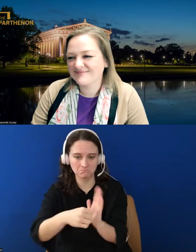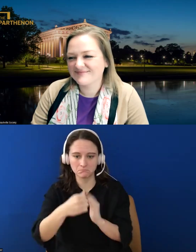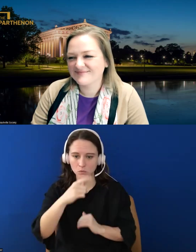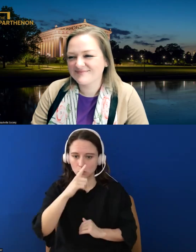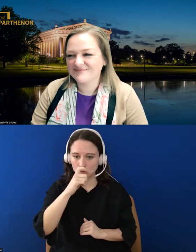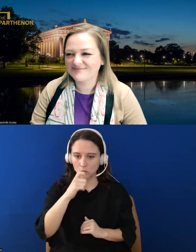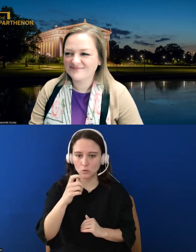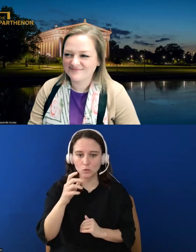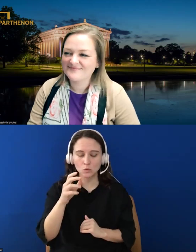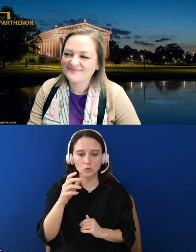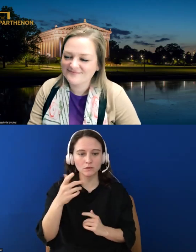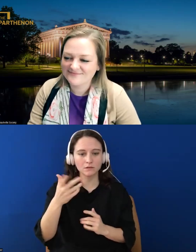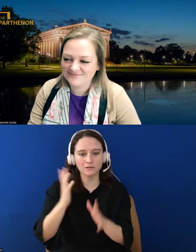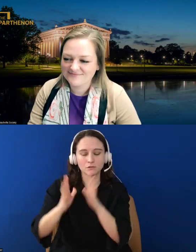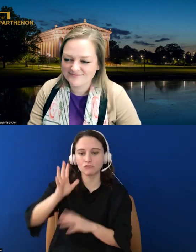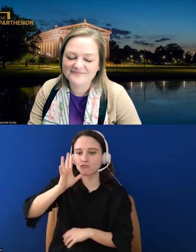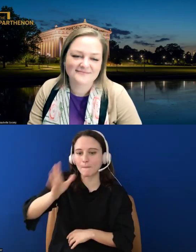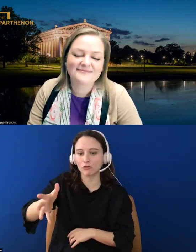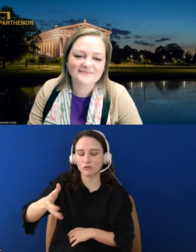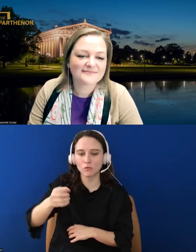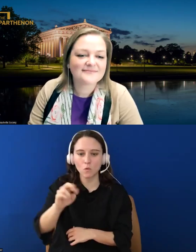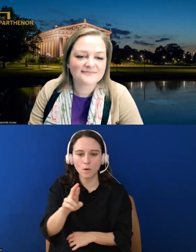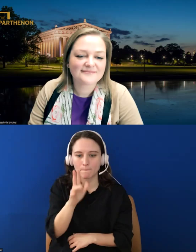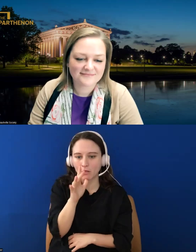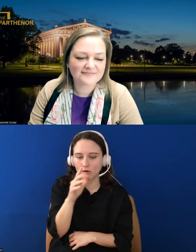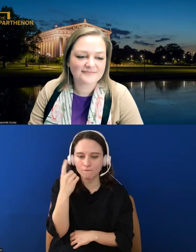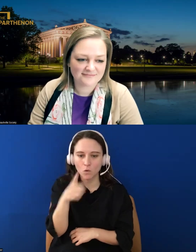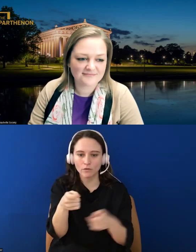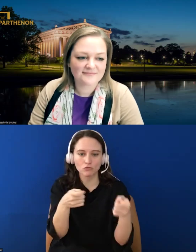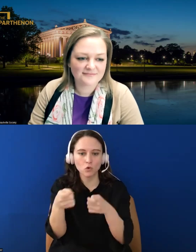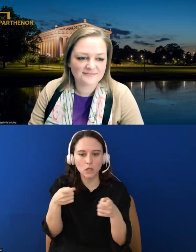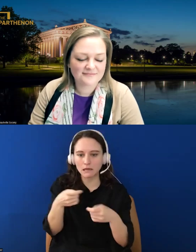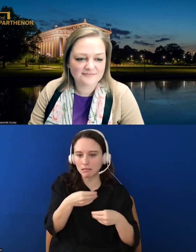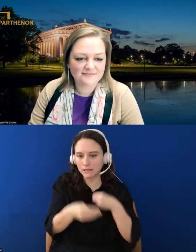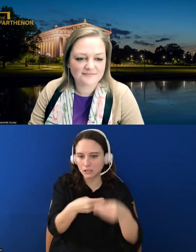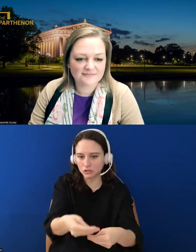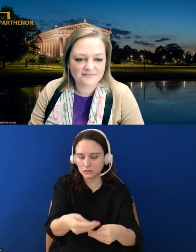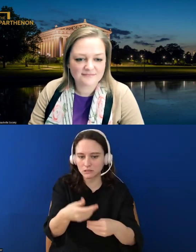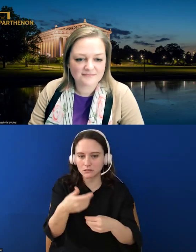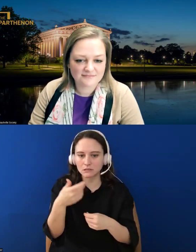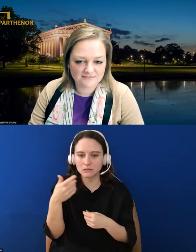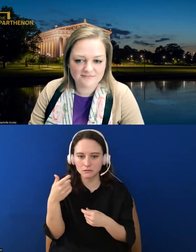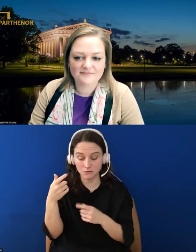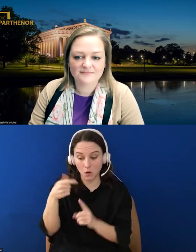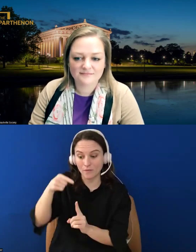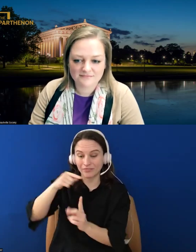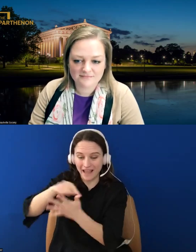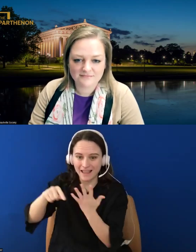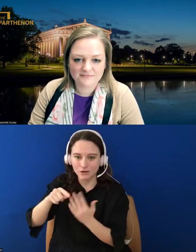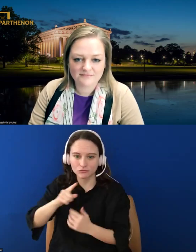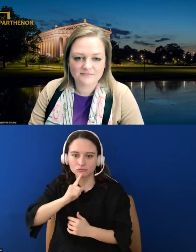the grandmothers or the mothers of the ruling lineages. So basically, they are also strong authorities.